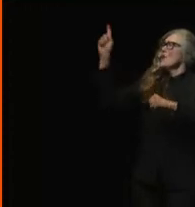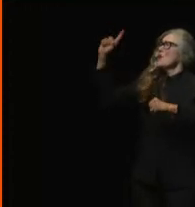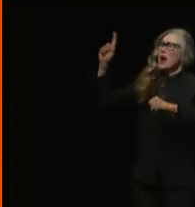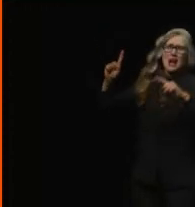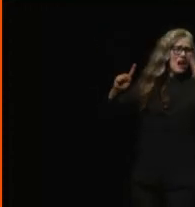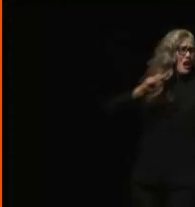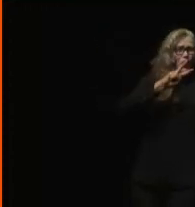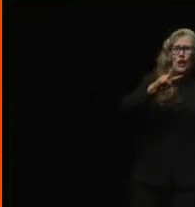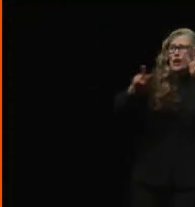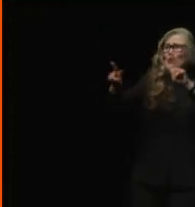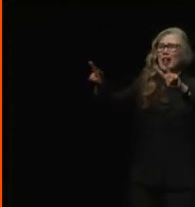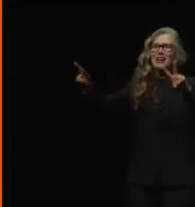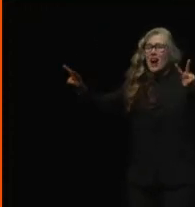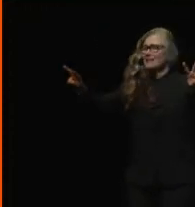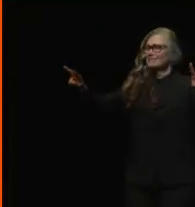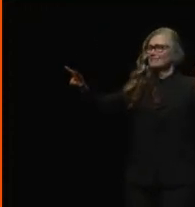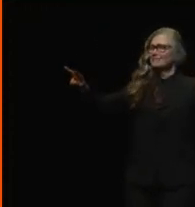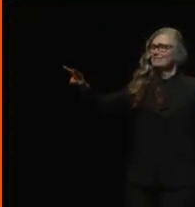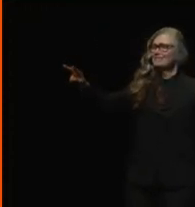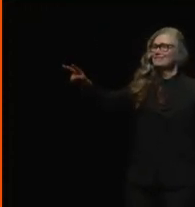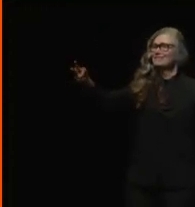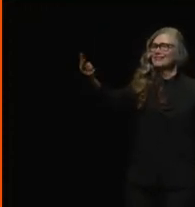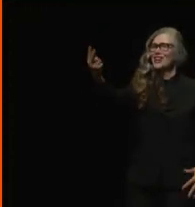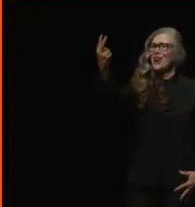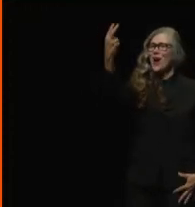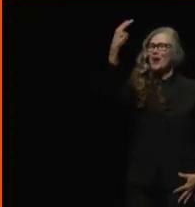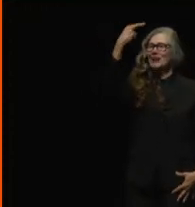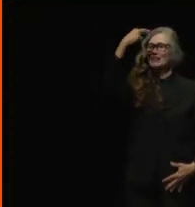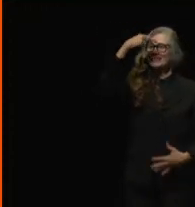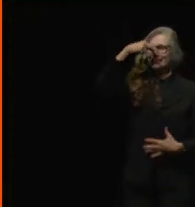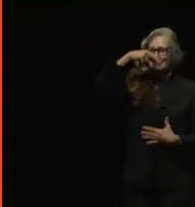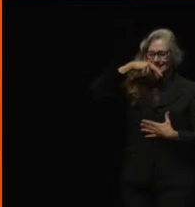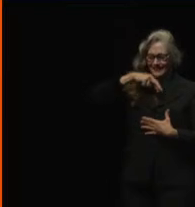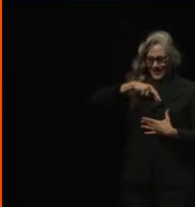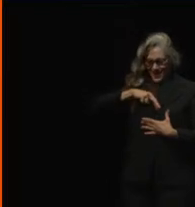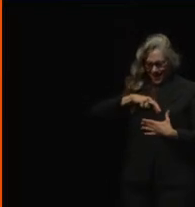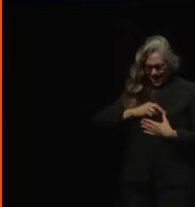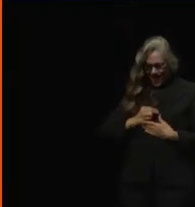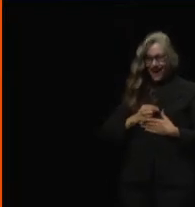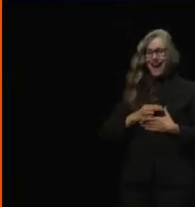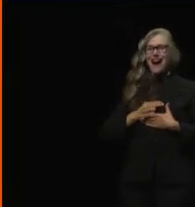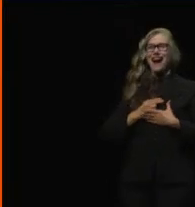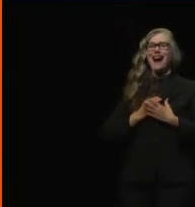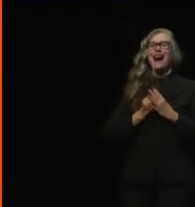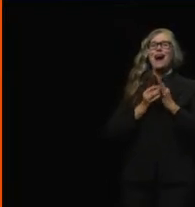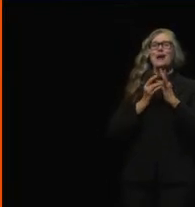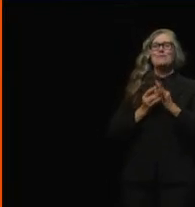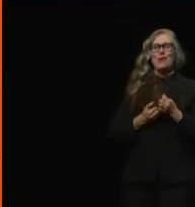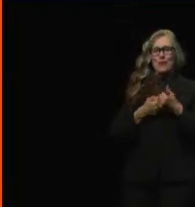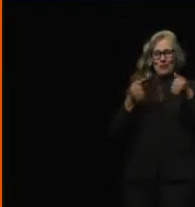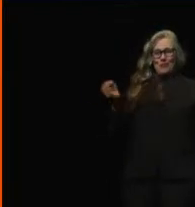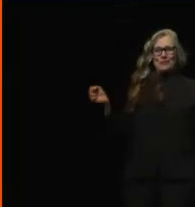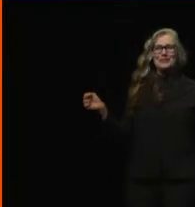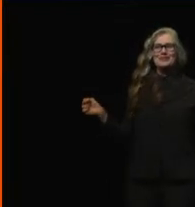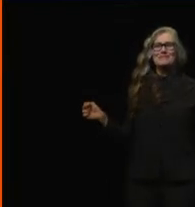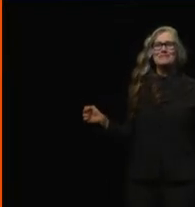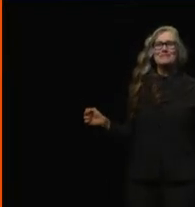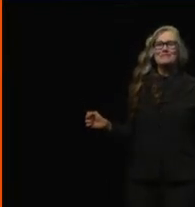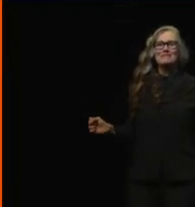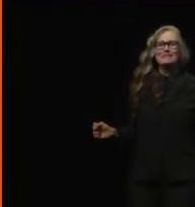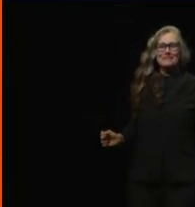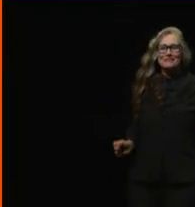around, you will be one and the same.